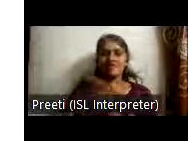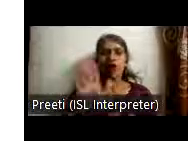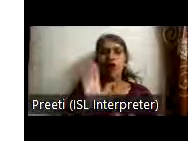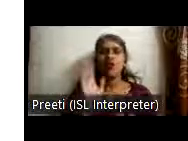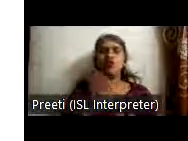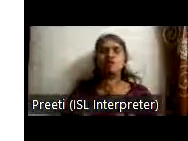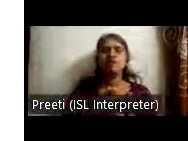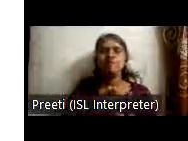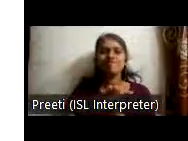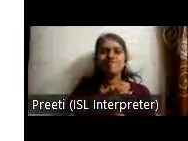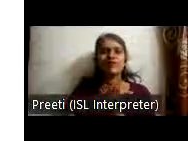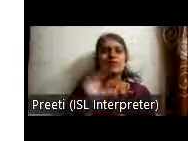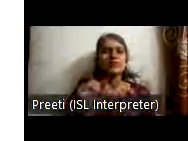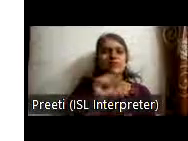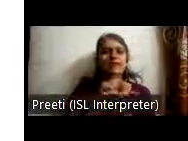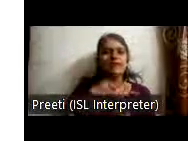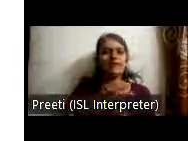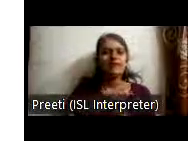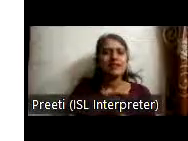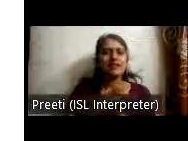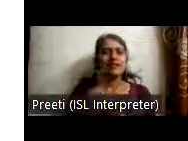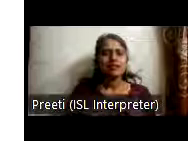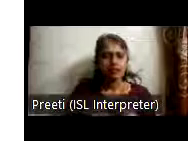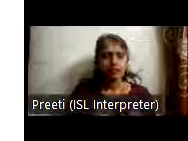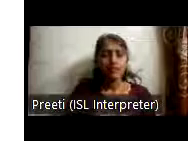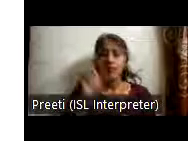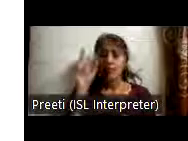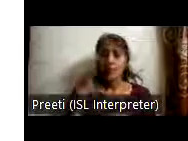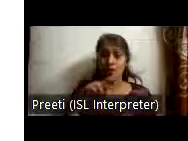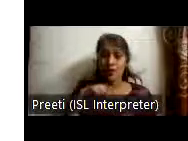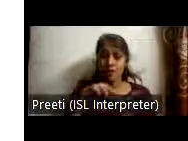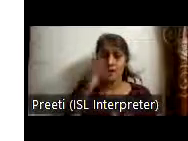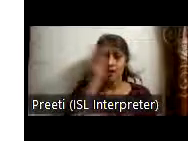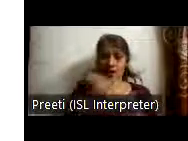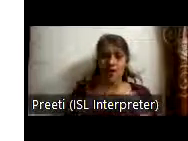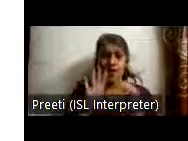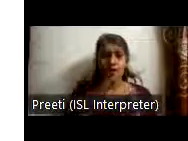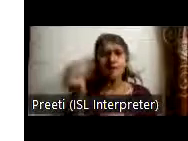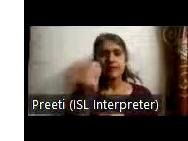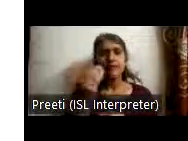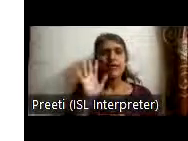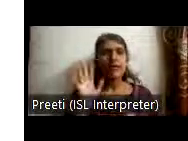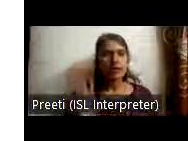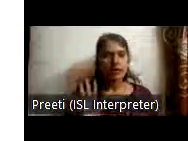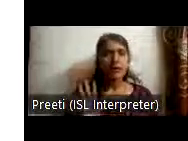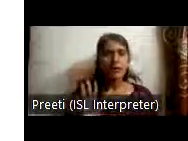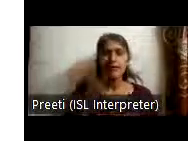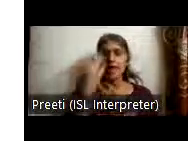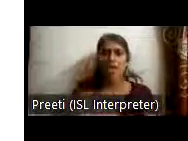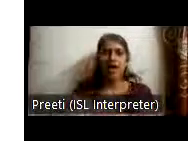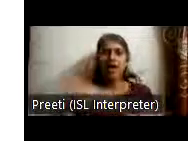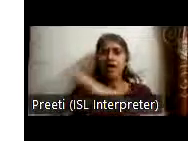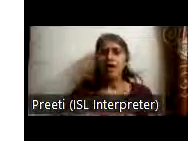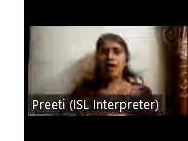not be about the mobility of the person, as in the walking ability. Sometimes some people may have just problem with their hands or